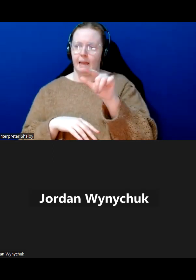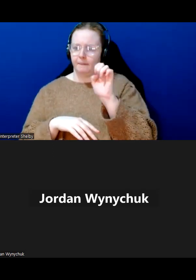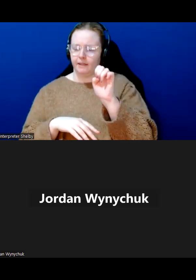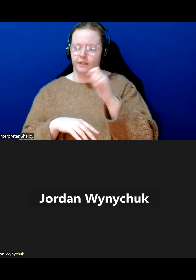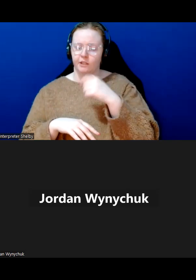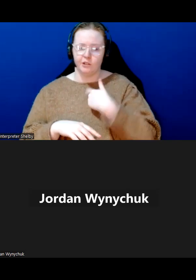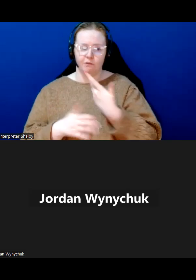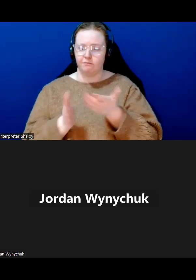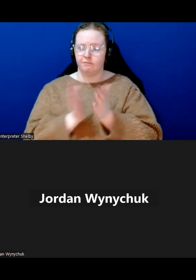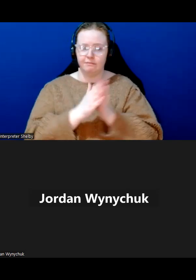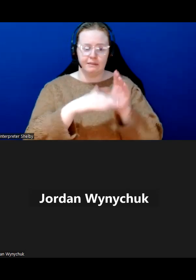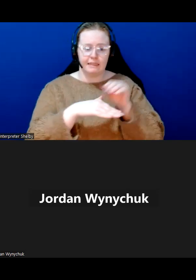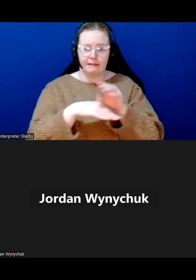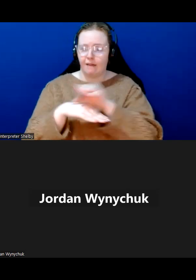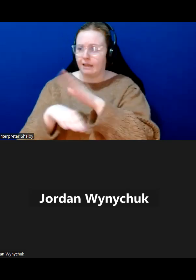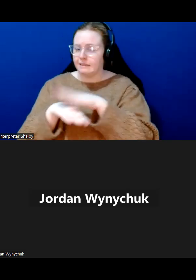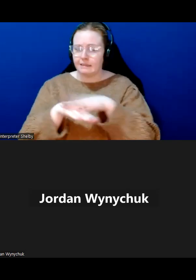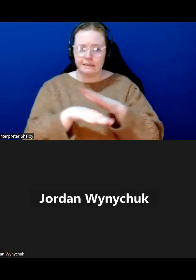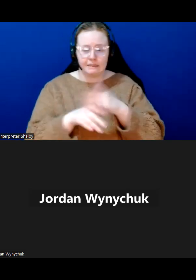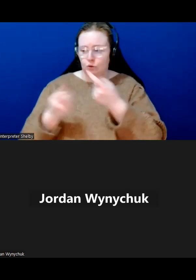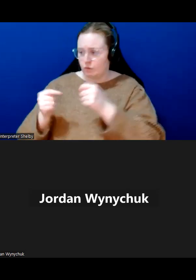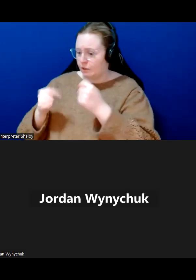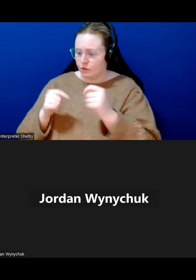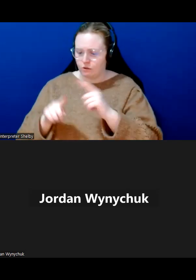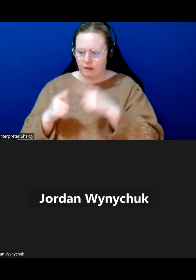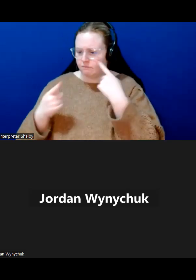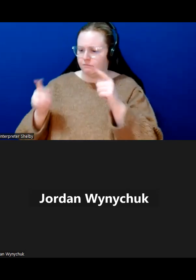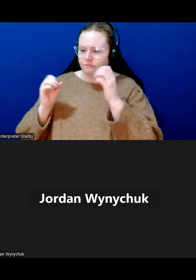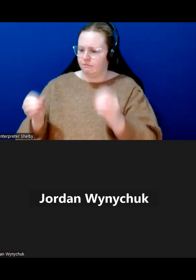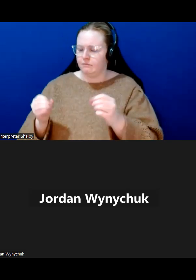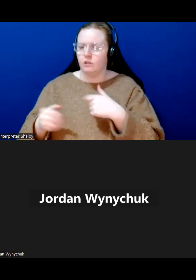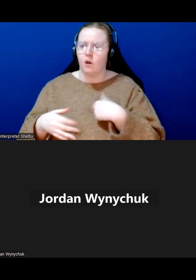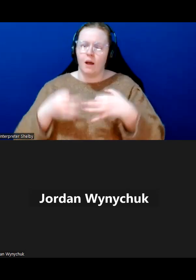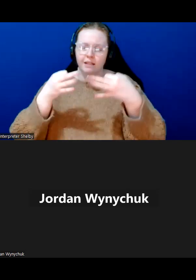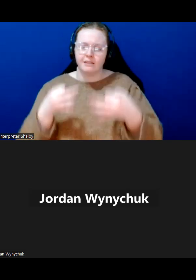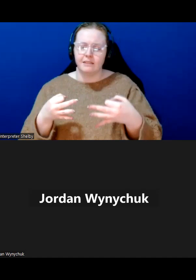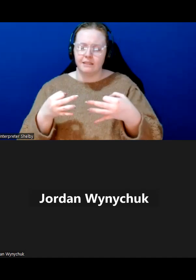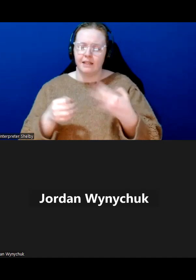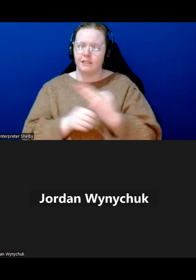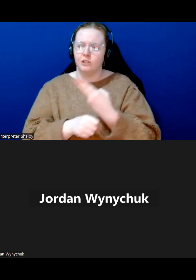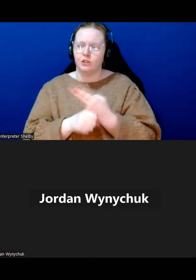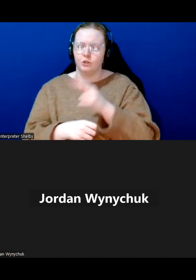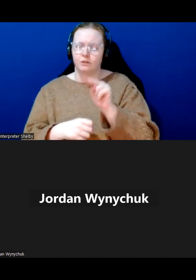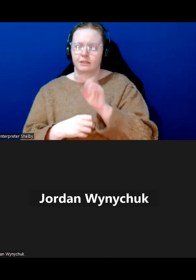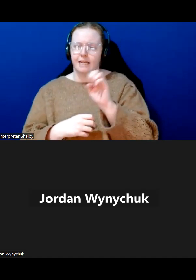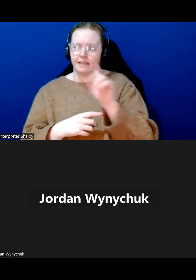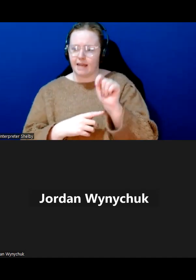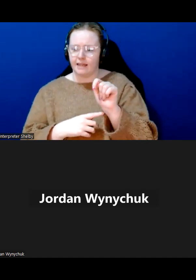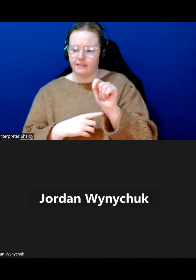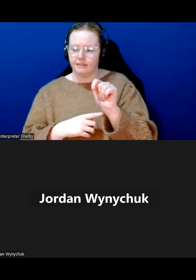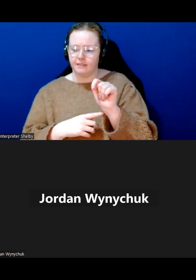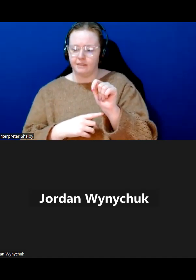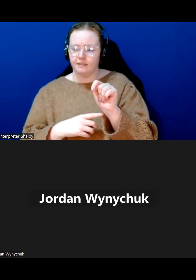to get rid of the slugs, but nothing really worked. I decided to take a net and I put a net over